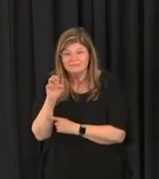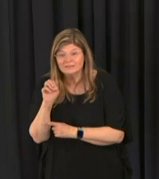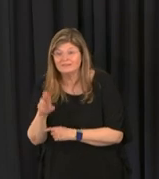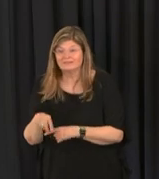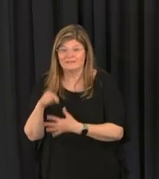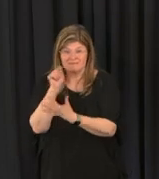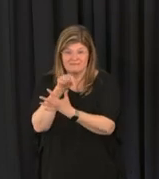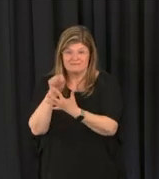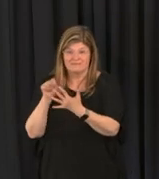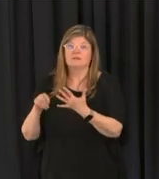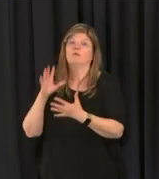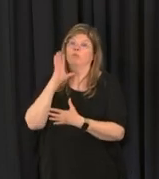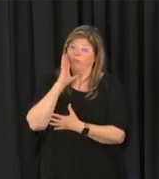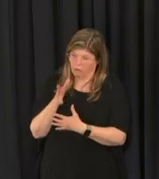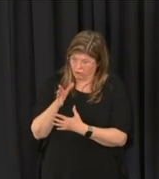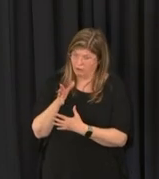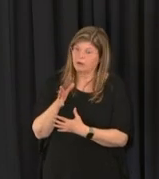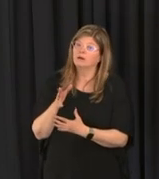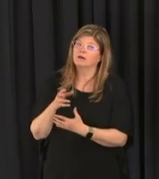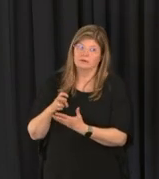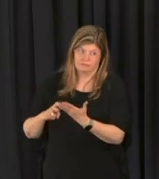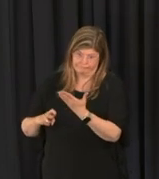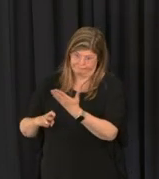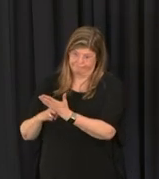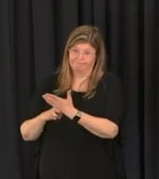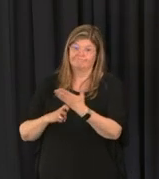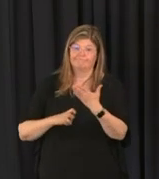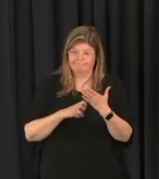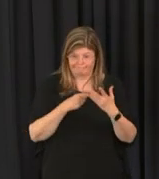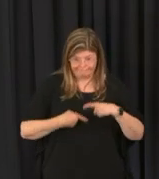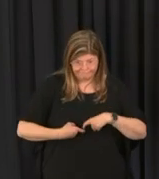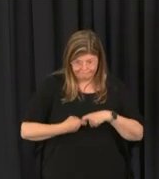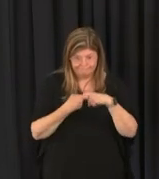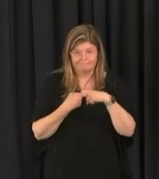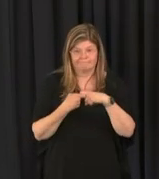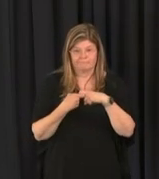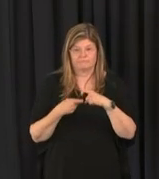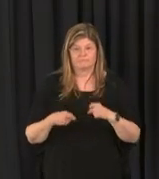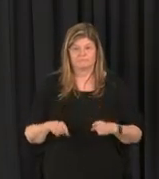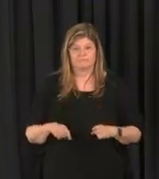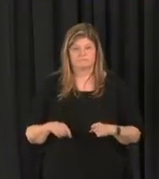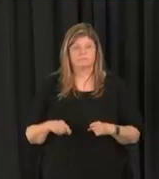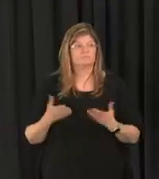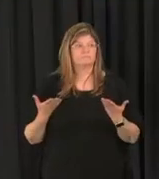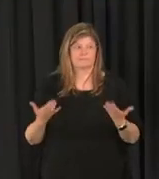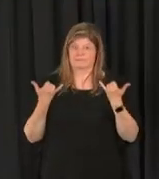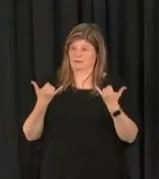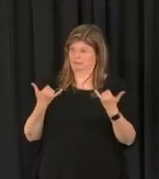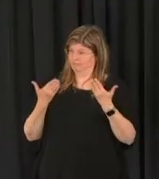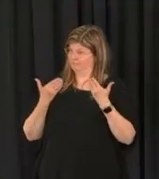those are our updates on DPW. So we are happy to take your questions.